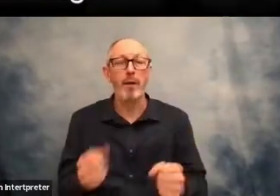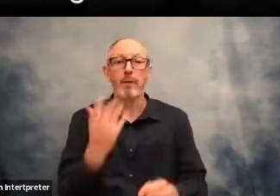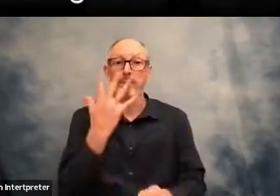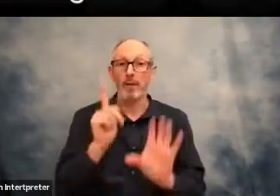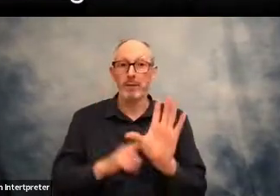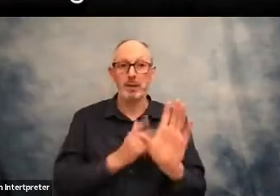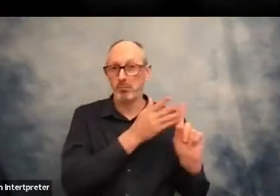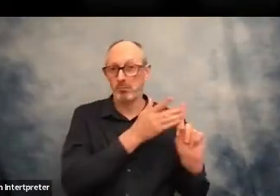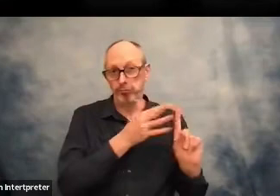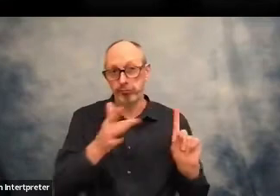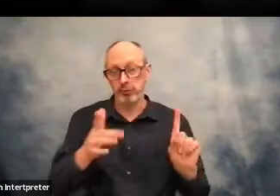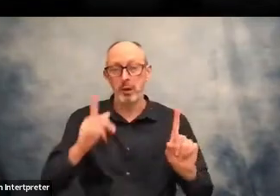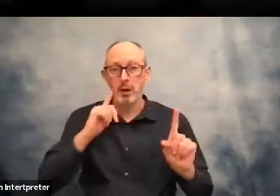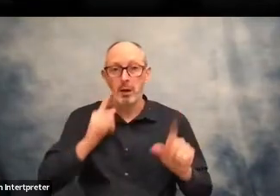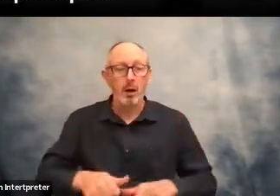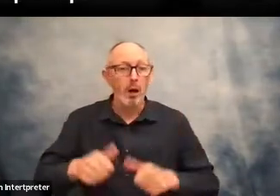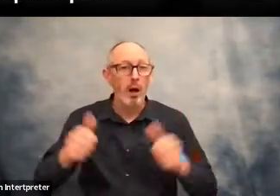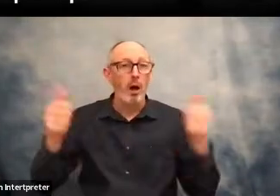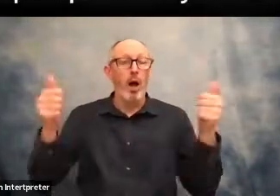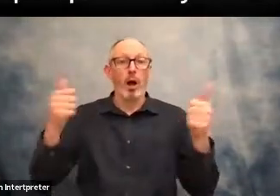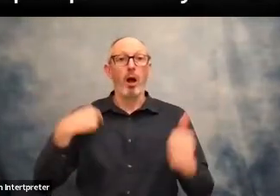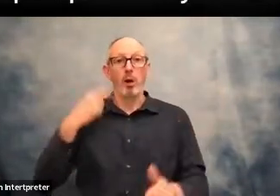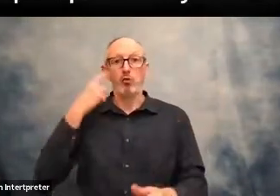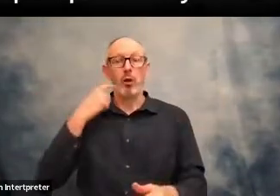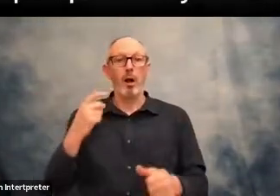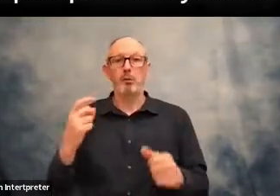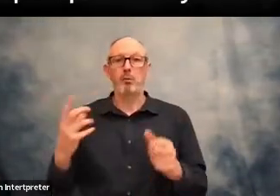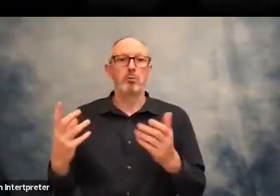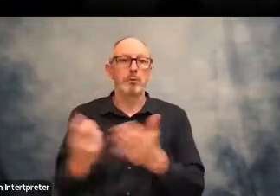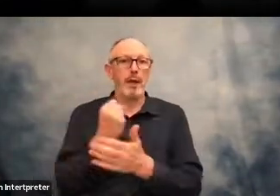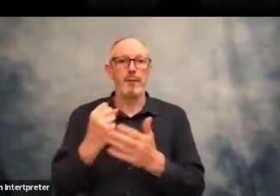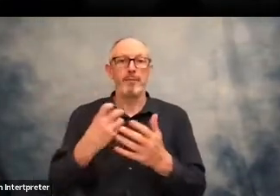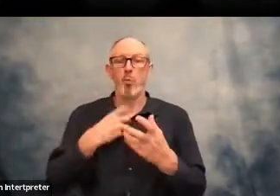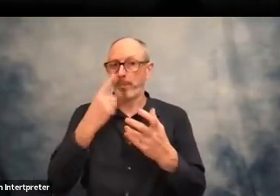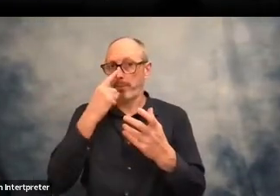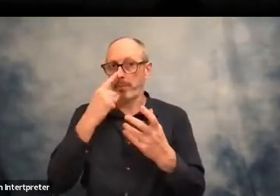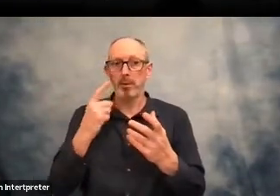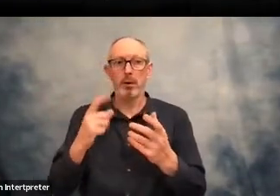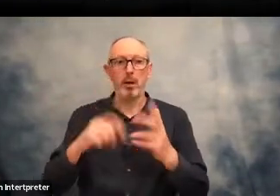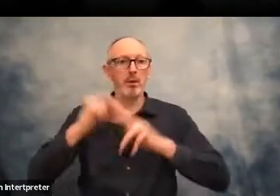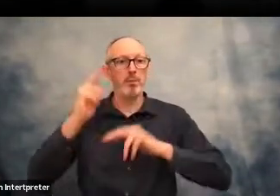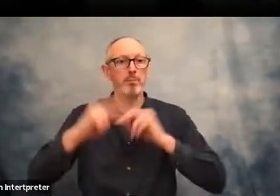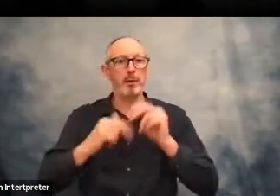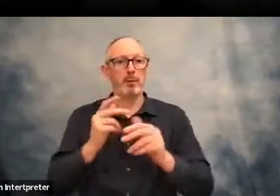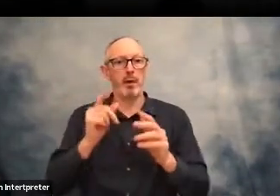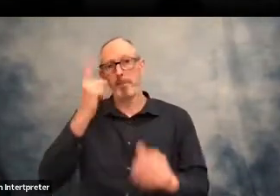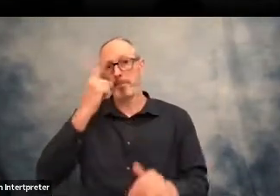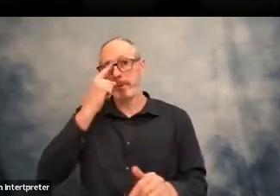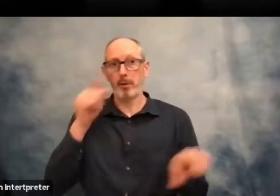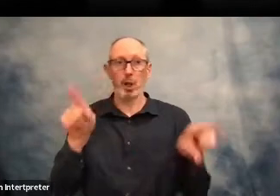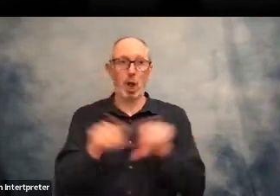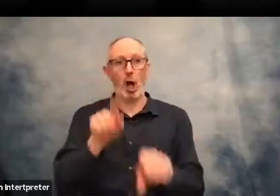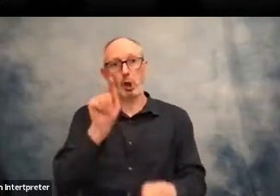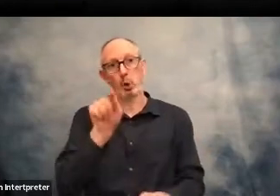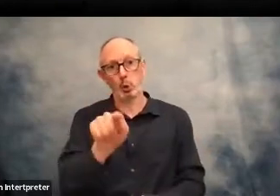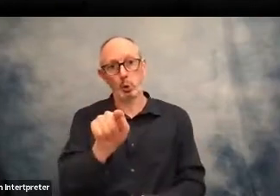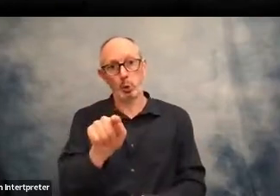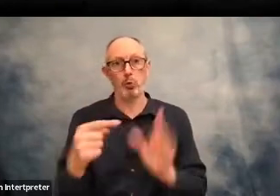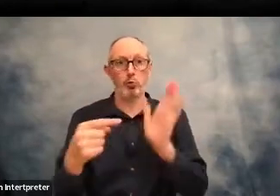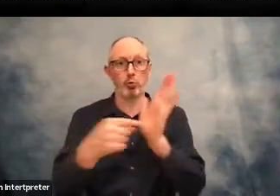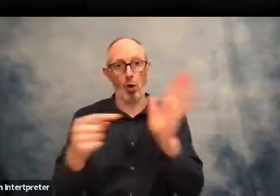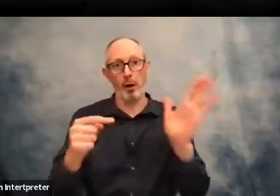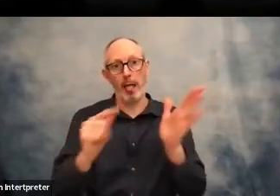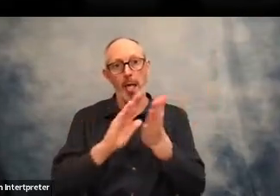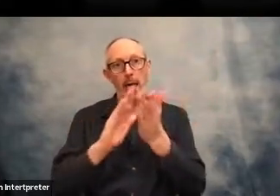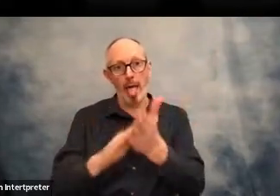to go full Mother Teresa and built People Like You Help, a chronic pain app to cater to all injuries. In stepped a remarkable